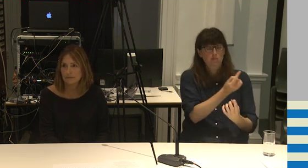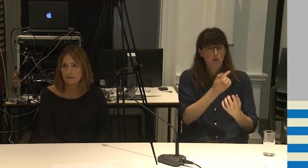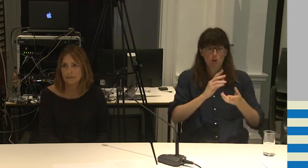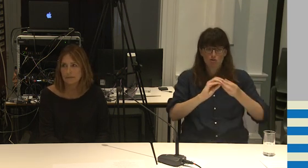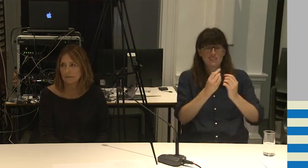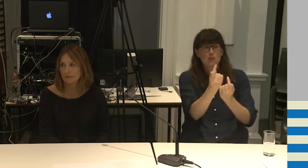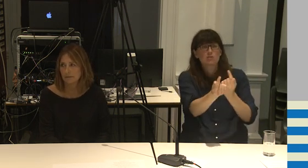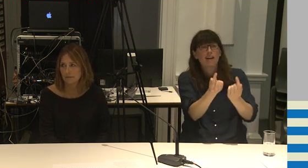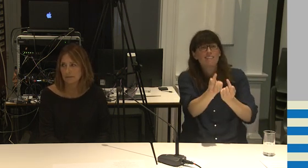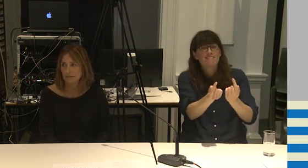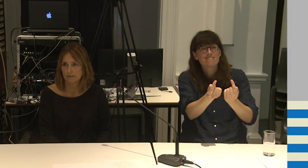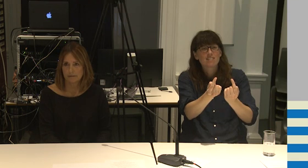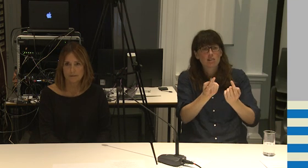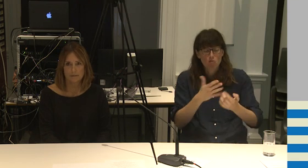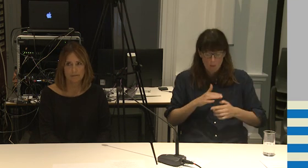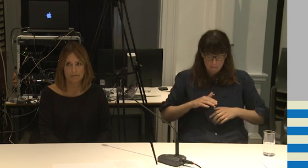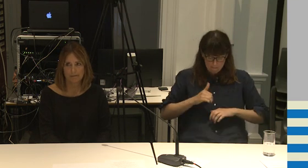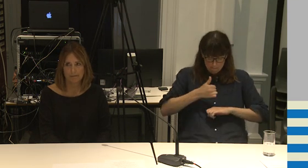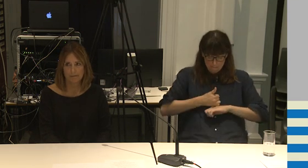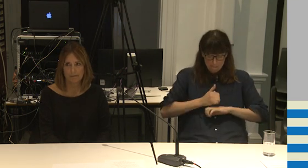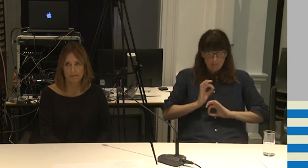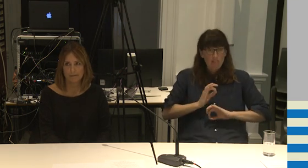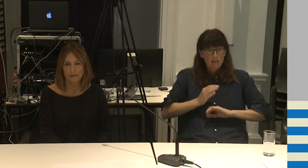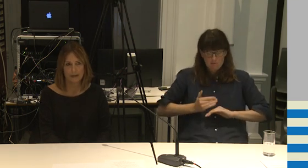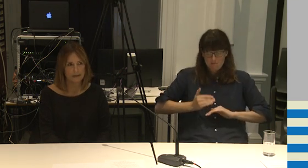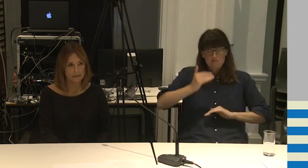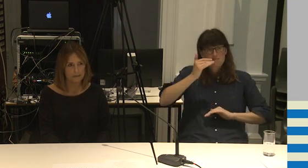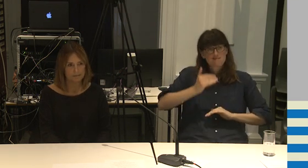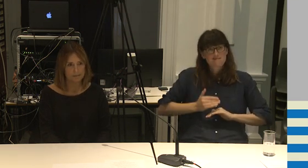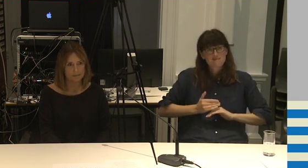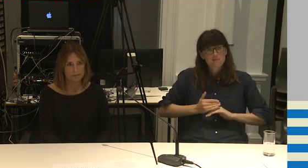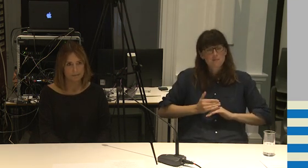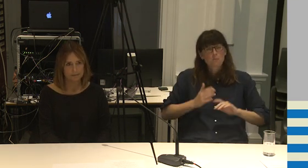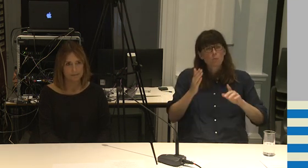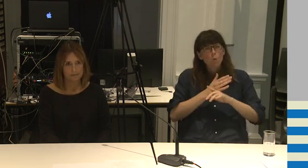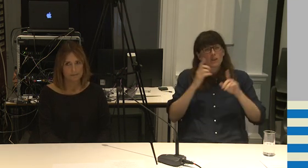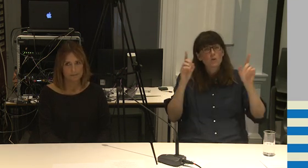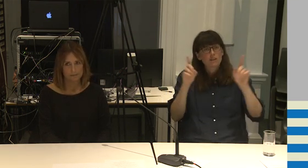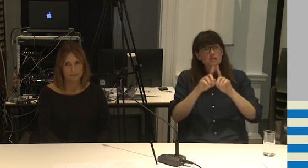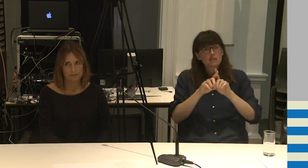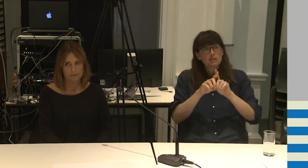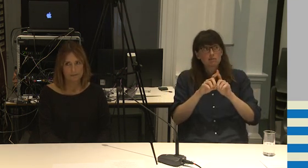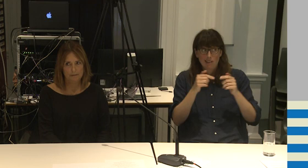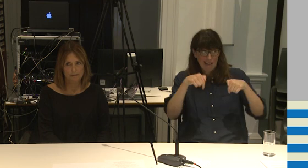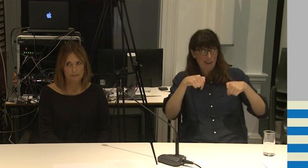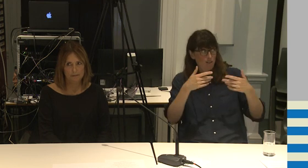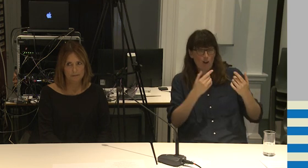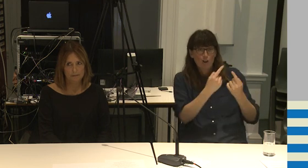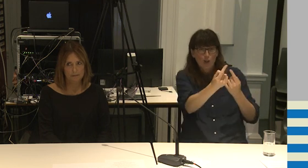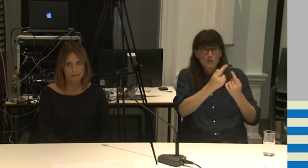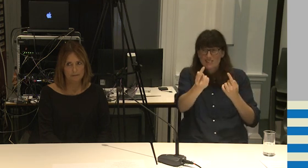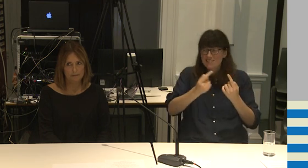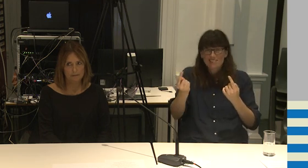having to invent it from scratch each time, rather than maybe like even, I mean, all these universities are in pretty close proximity to each